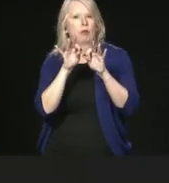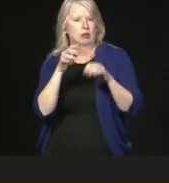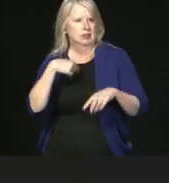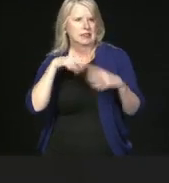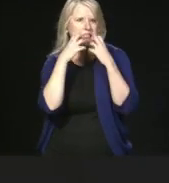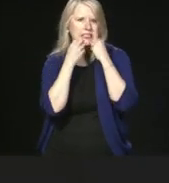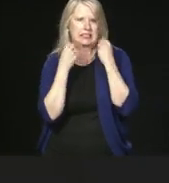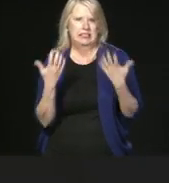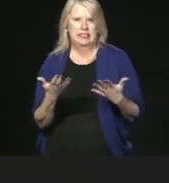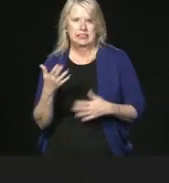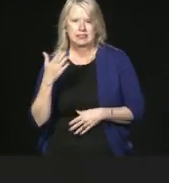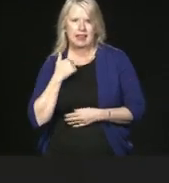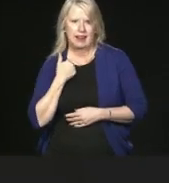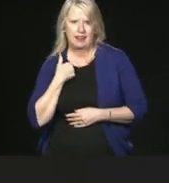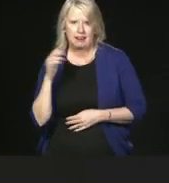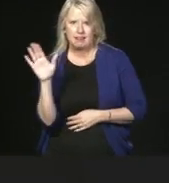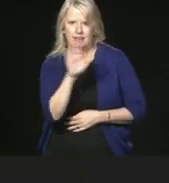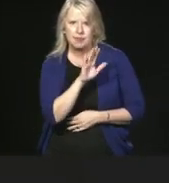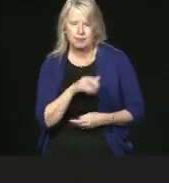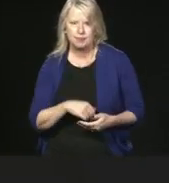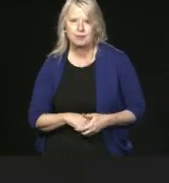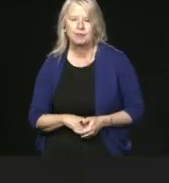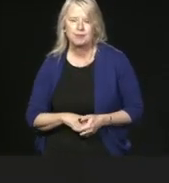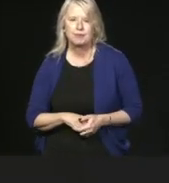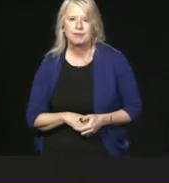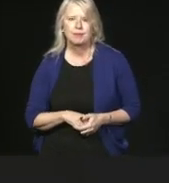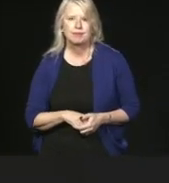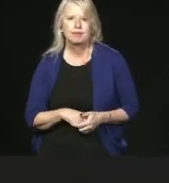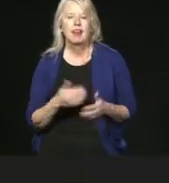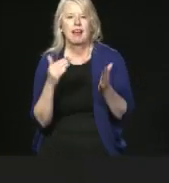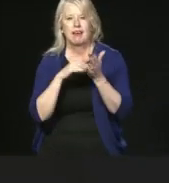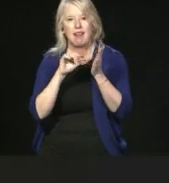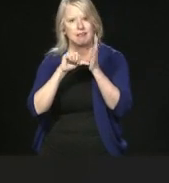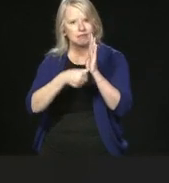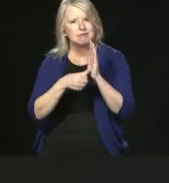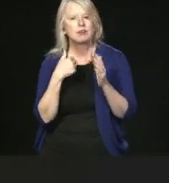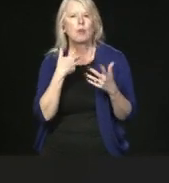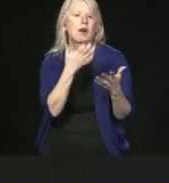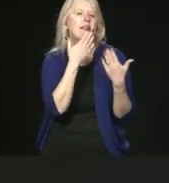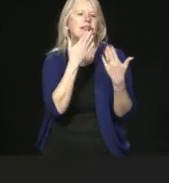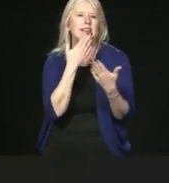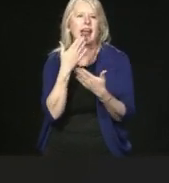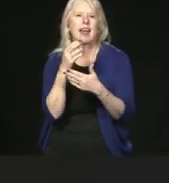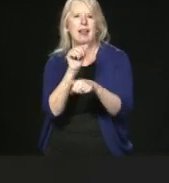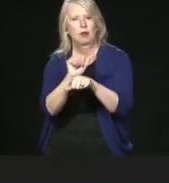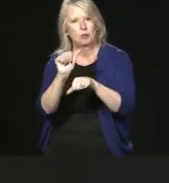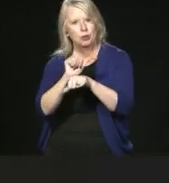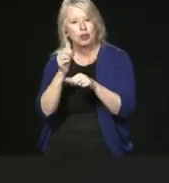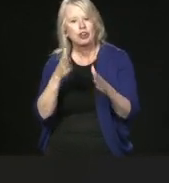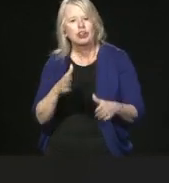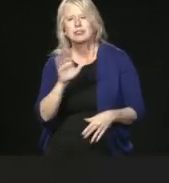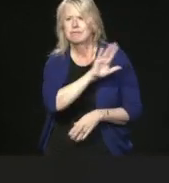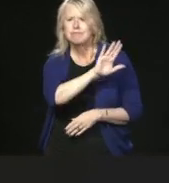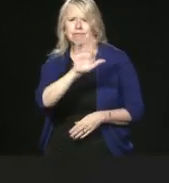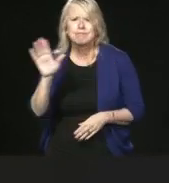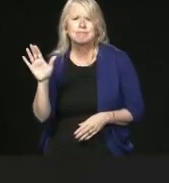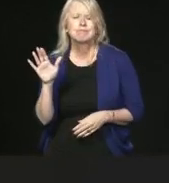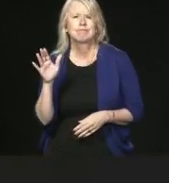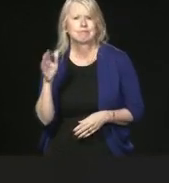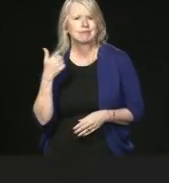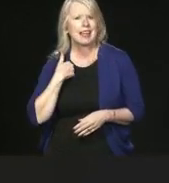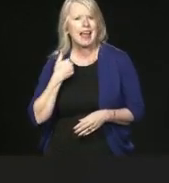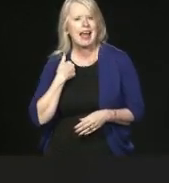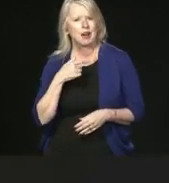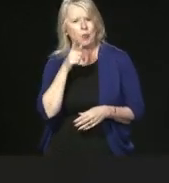I would like to once again thank all workers throughout our country who work in the food supply chain,